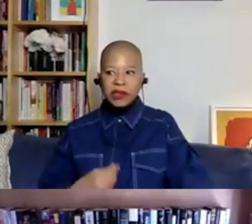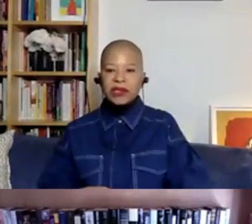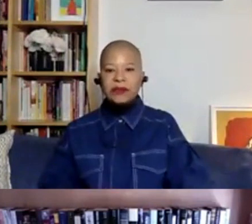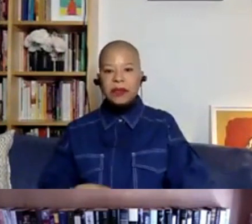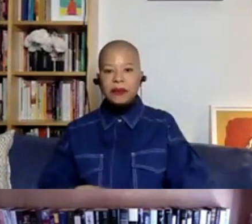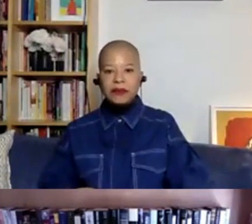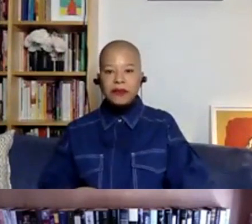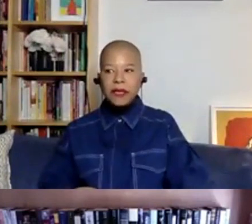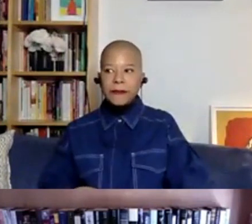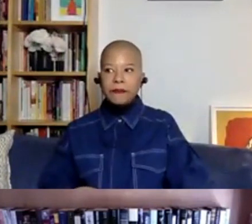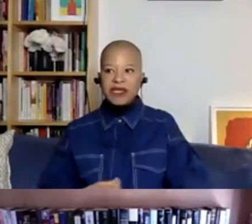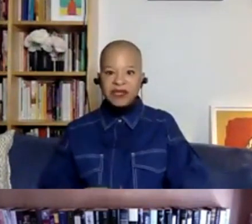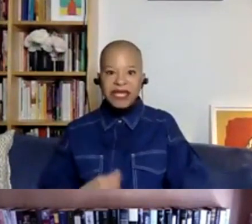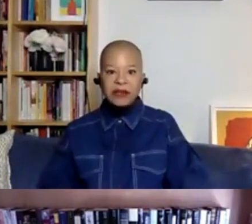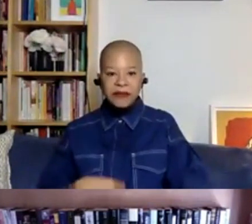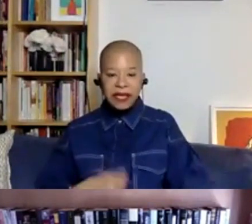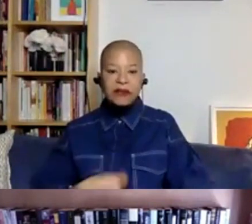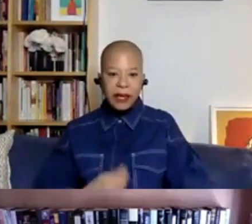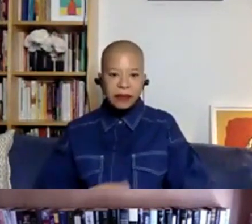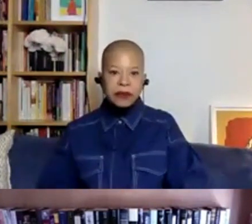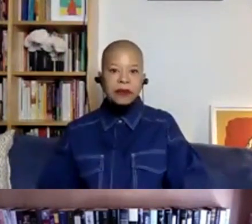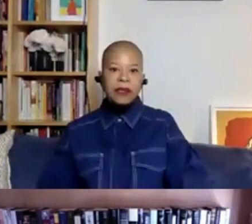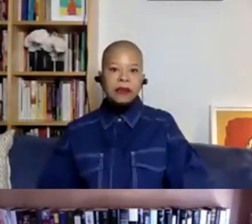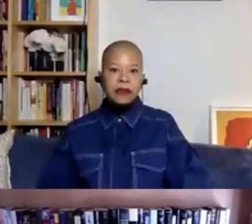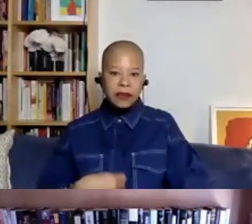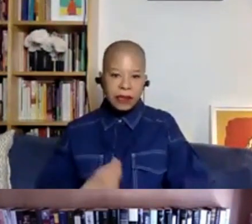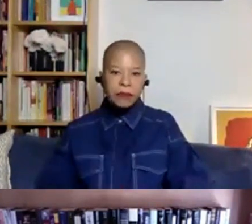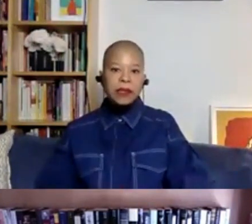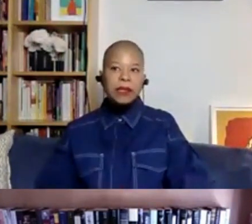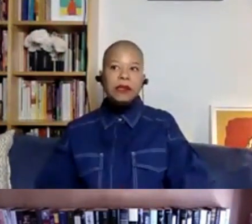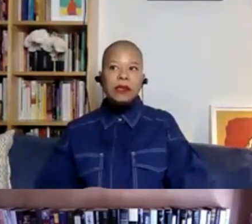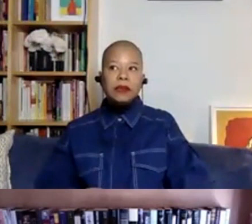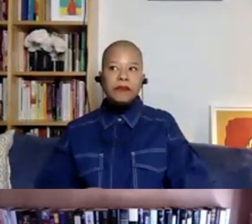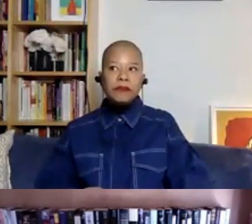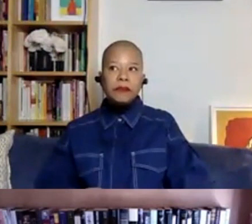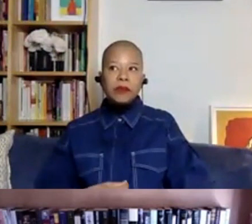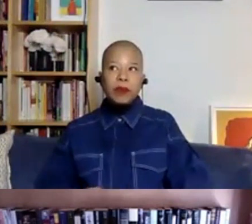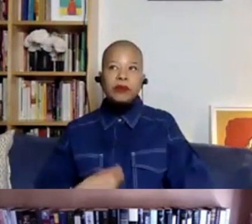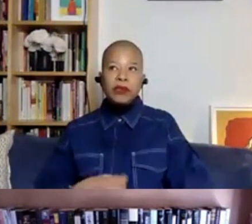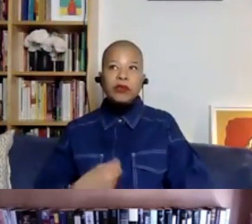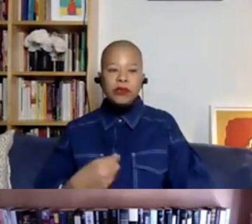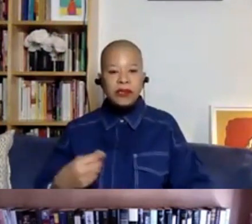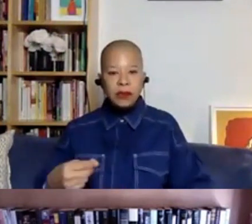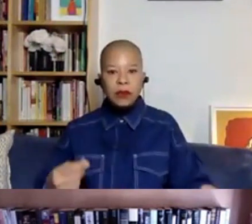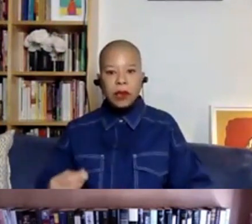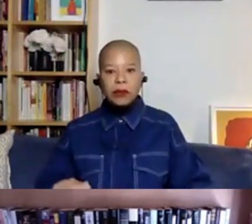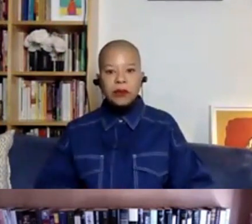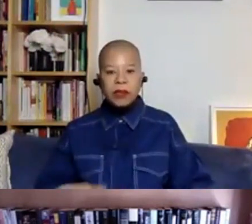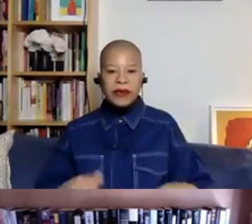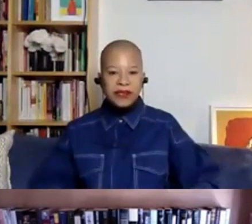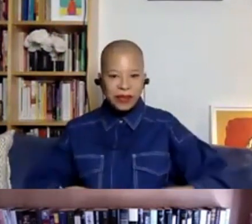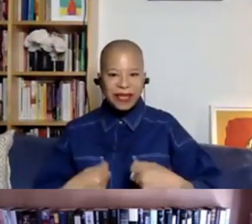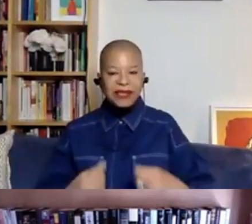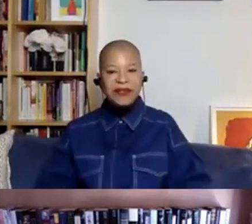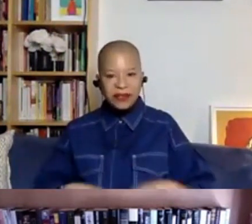of the function of the state violence, to keep, to both reproduce it in the world,